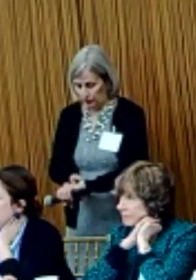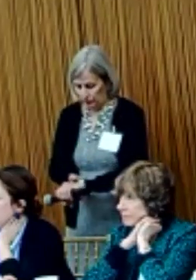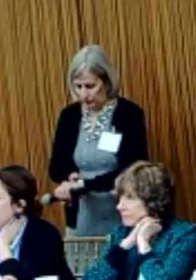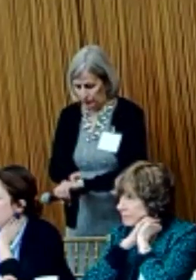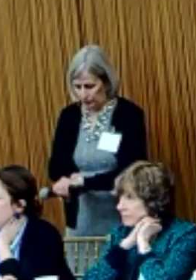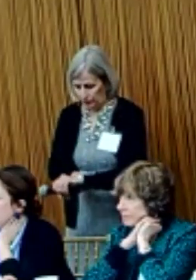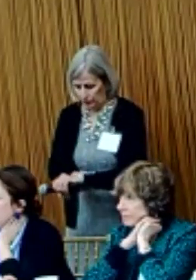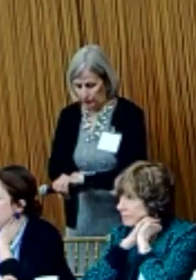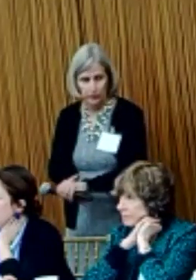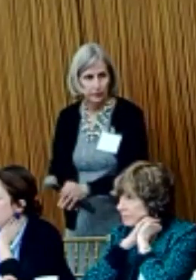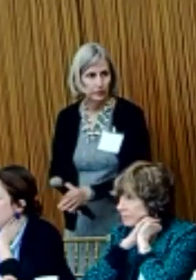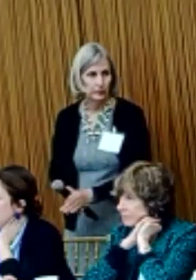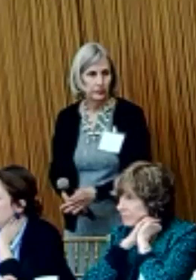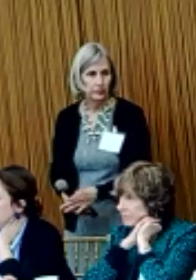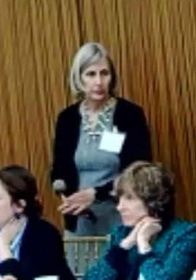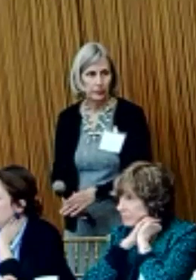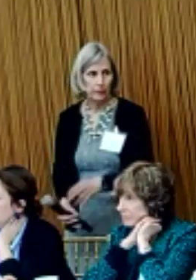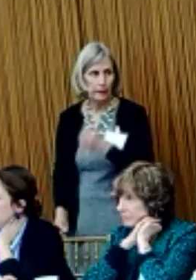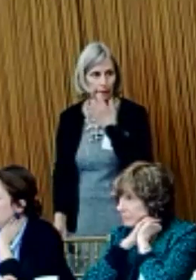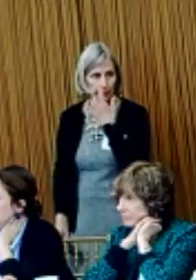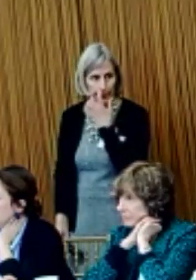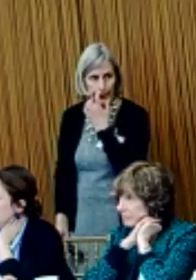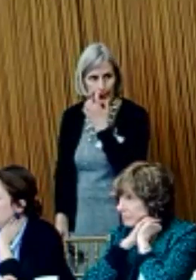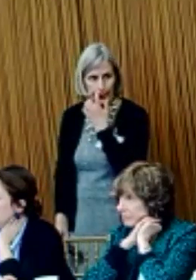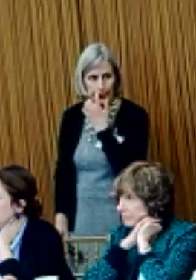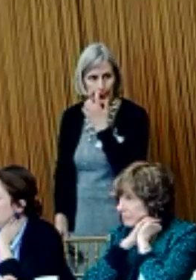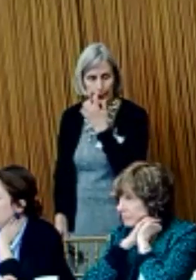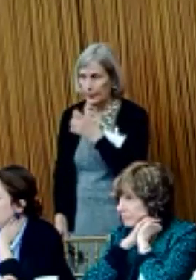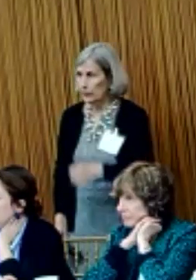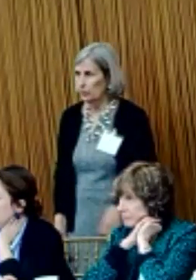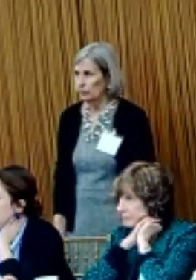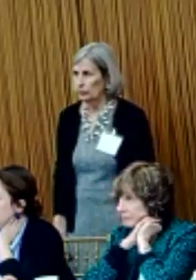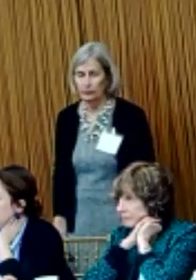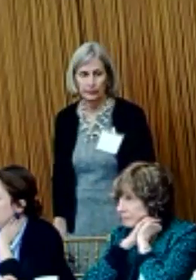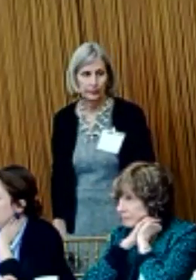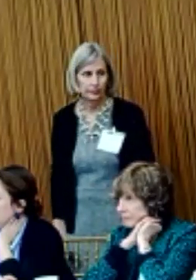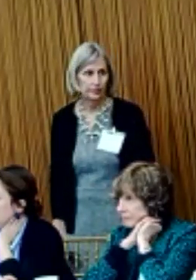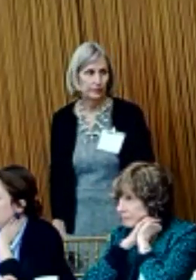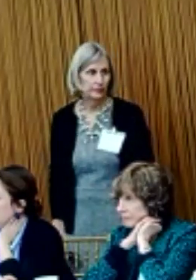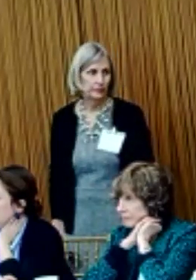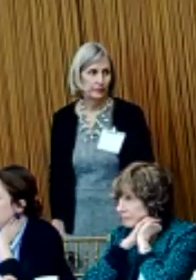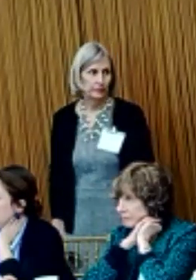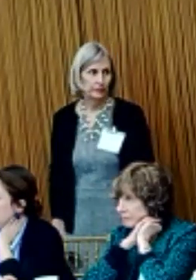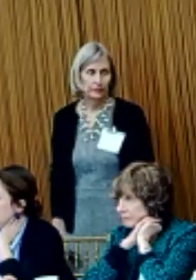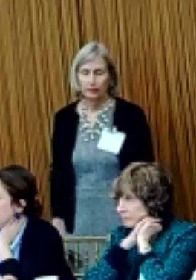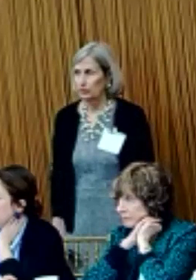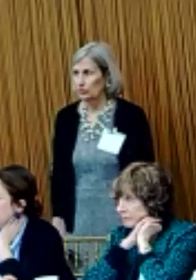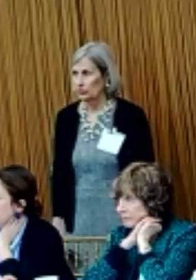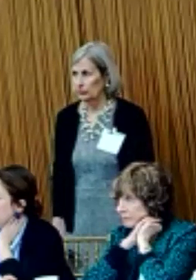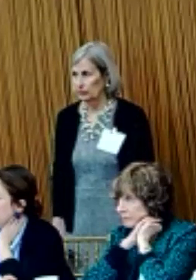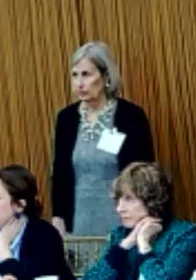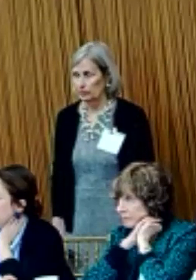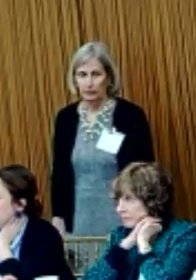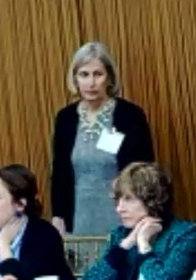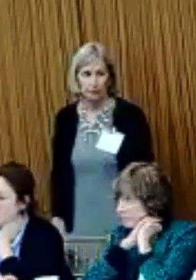Ashley Ashley I would like you to sometimes send some tester to see how the case manager are doing their